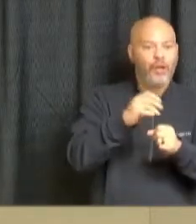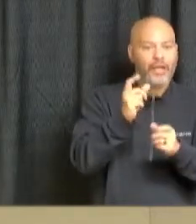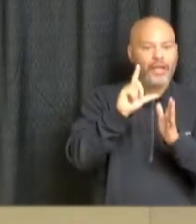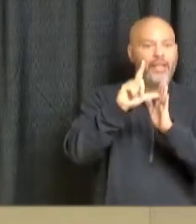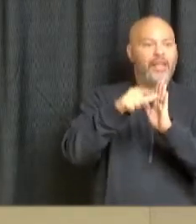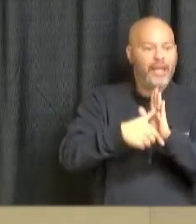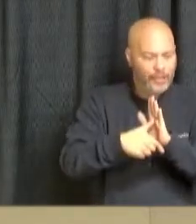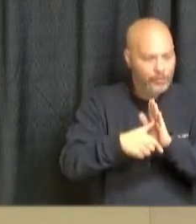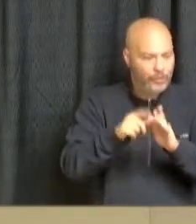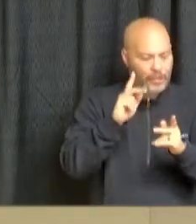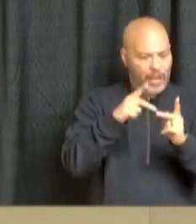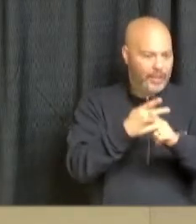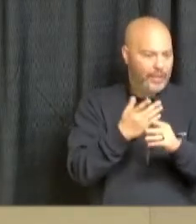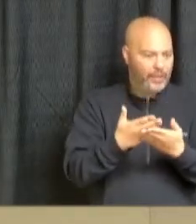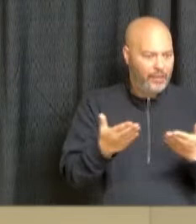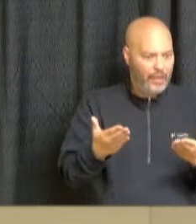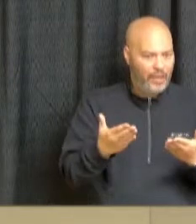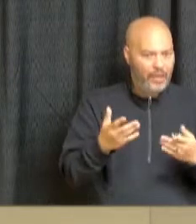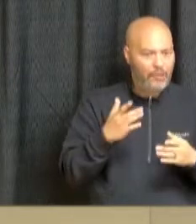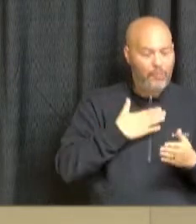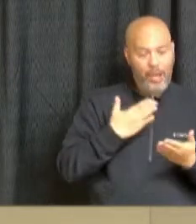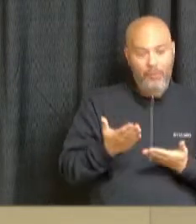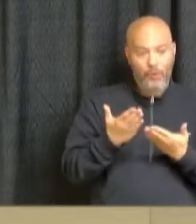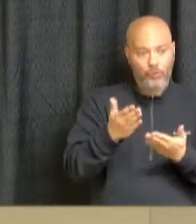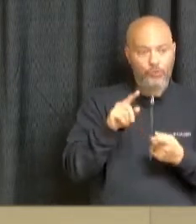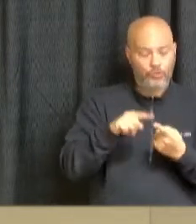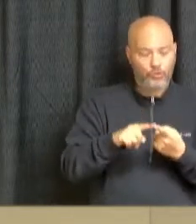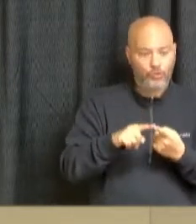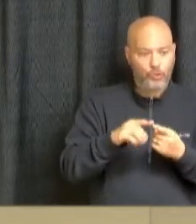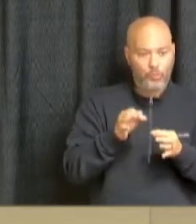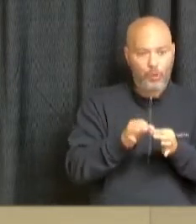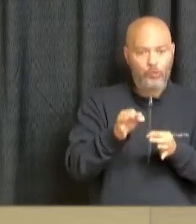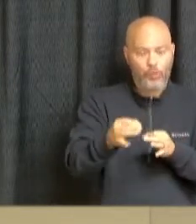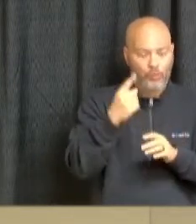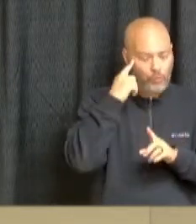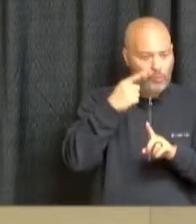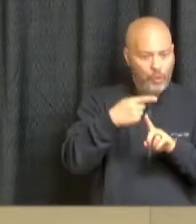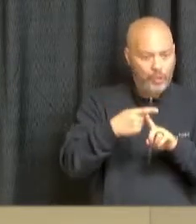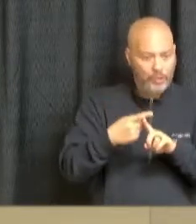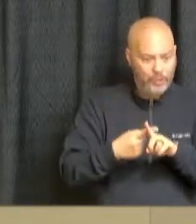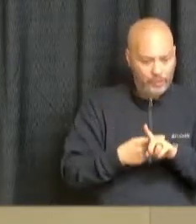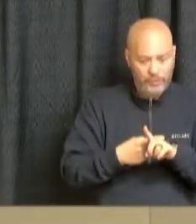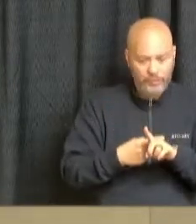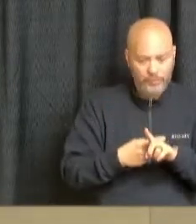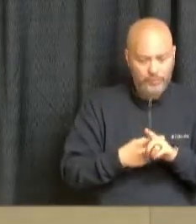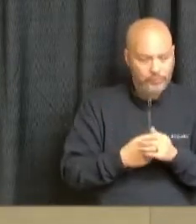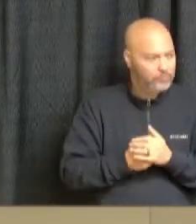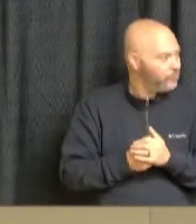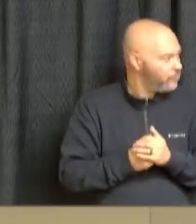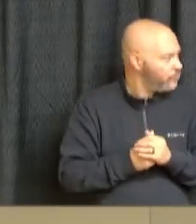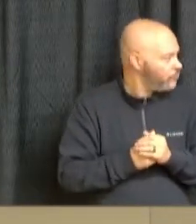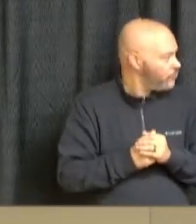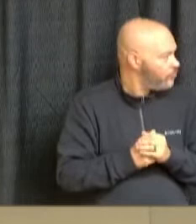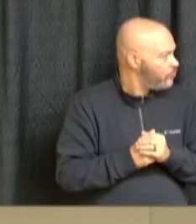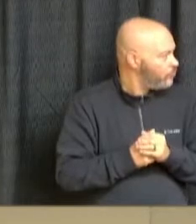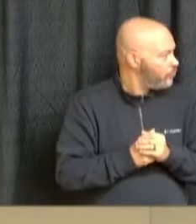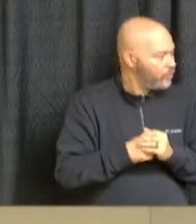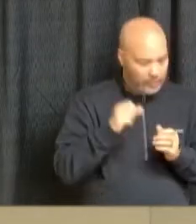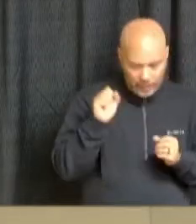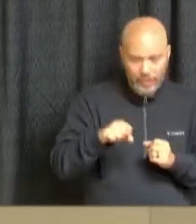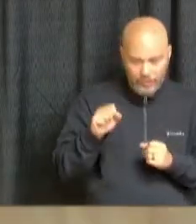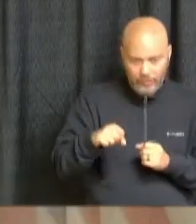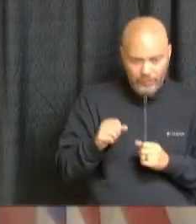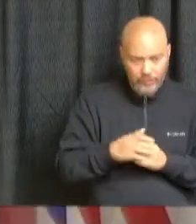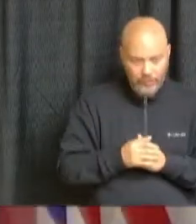later type thing. But my motion would be to postpone this for 1 month. Are you making that in form of a motion?